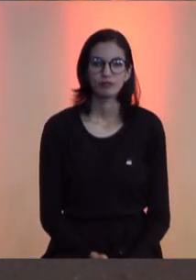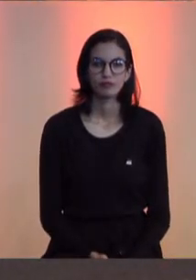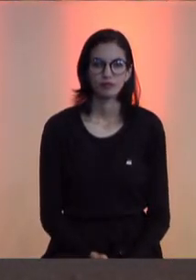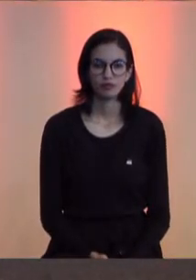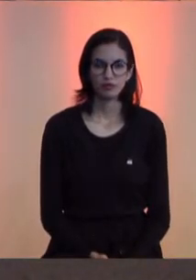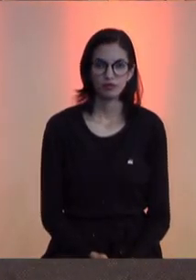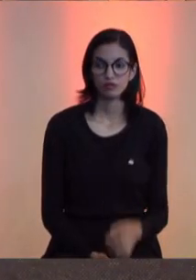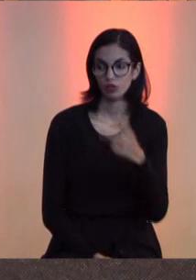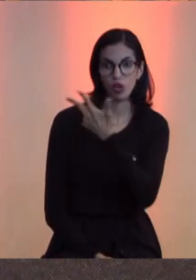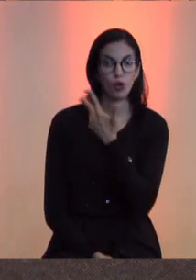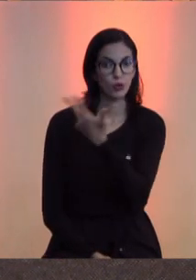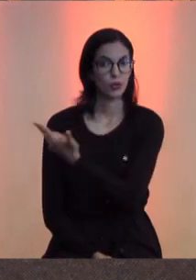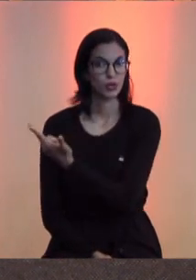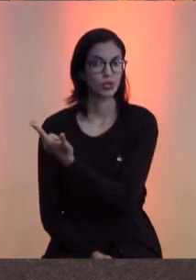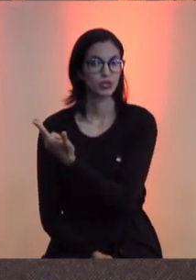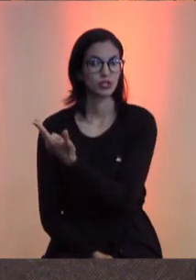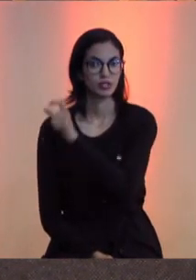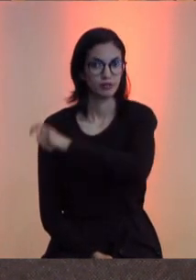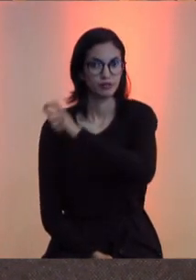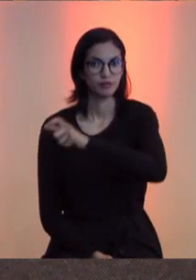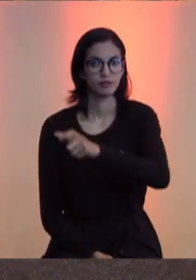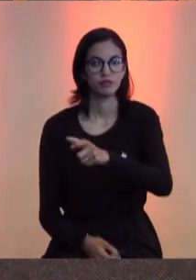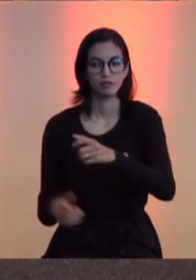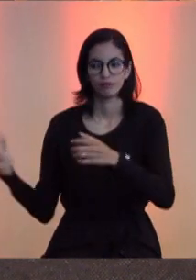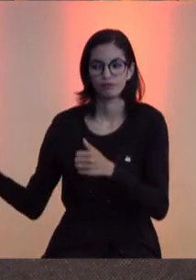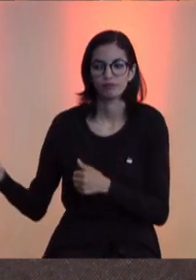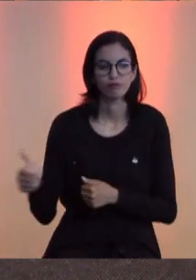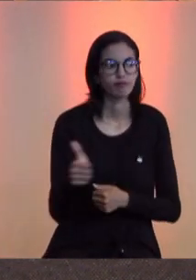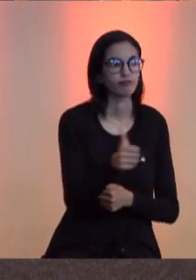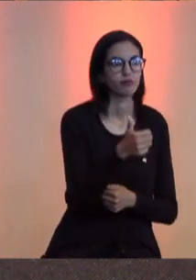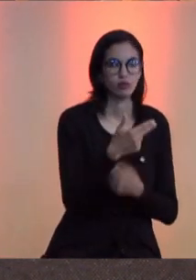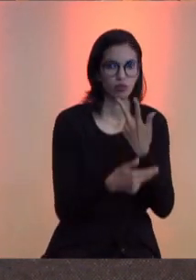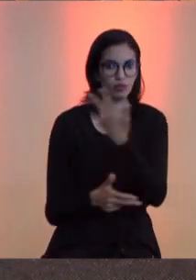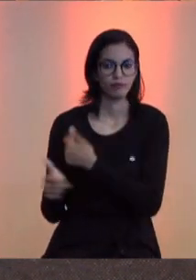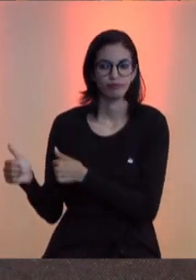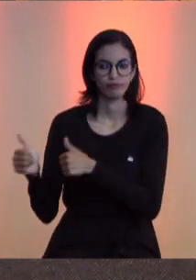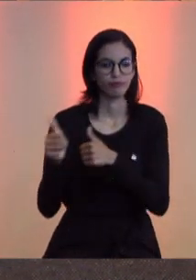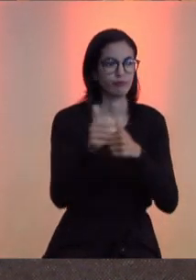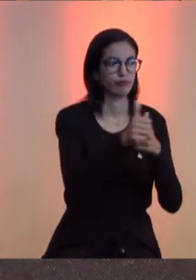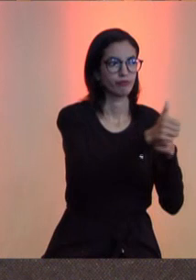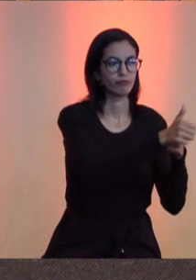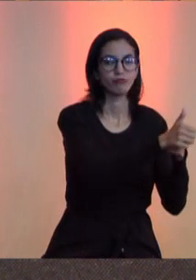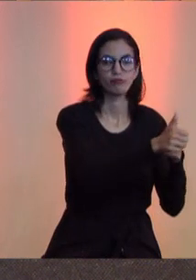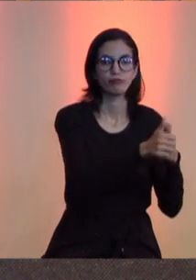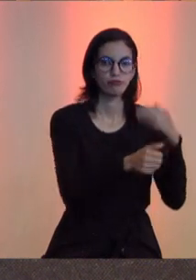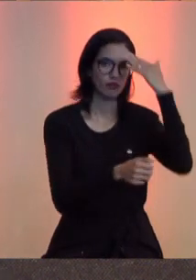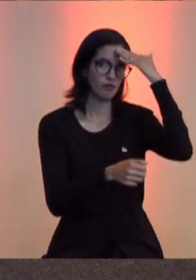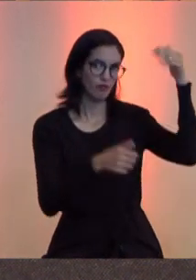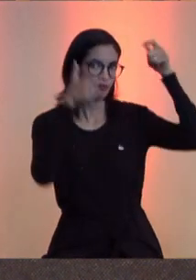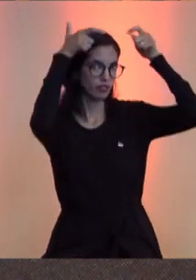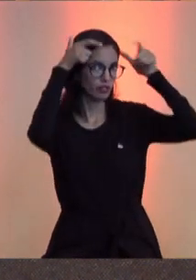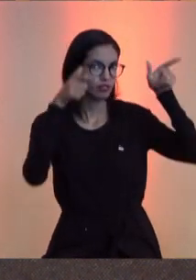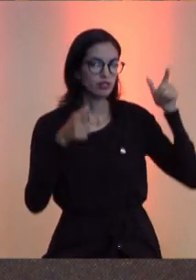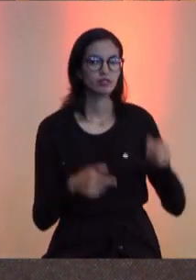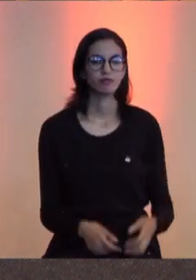que ahora Sadrach, Mesach y Abednego fueron traídos al palacio. And King Nebuchadnezzar is sitting about 8 feet